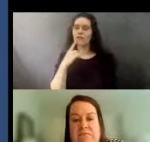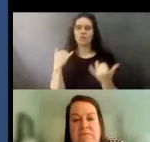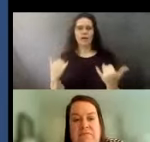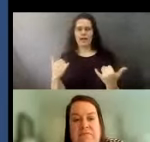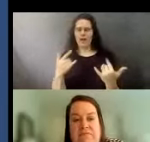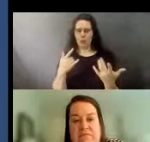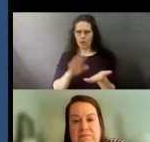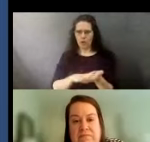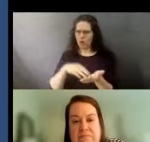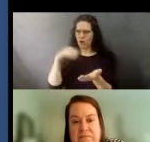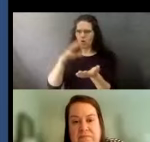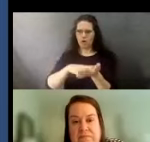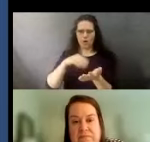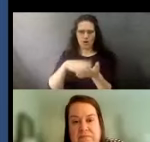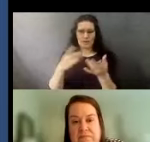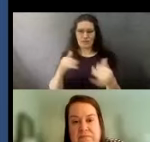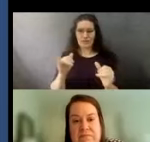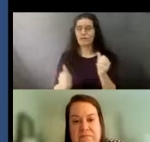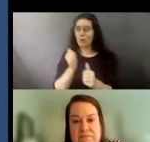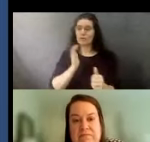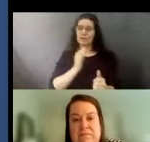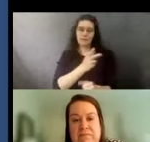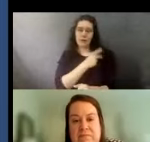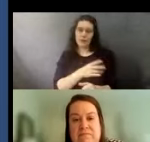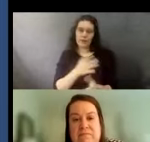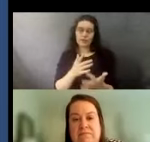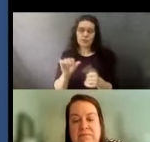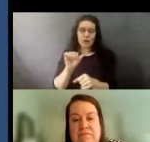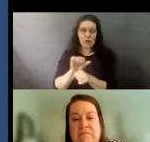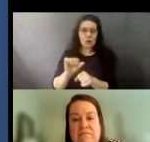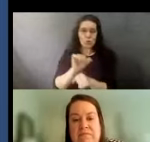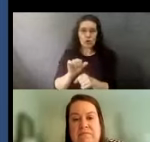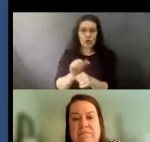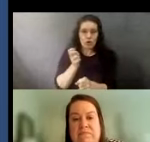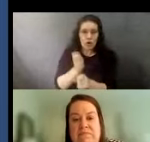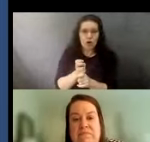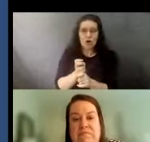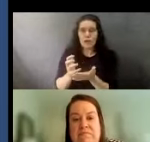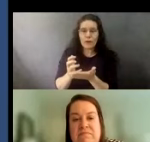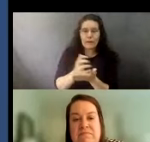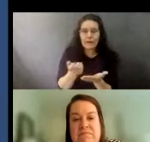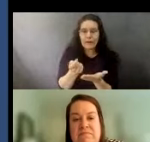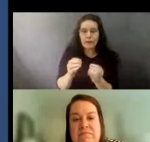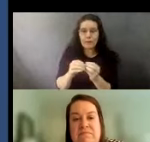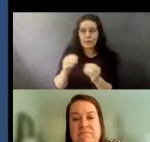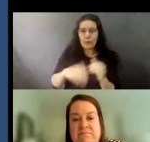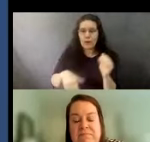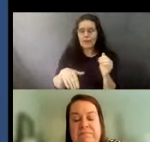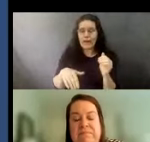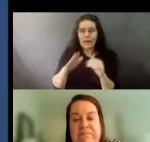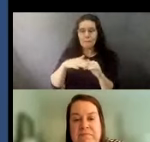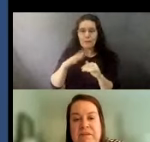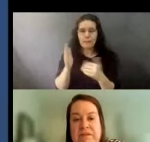look, most of my patients are hardworking people making a little bit above minimum wage, if that, and they just have to keep going to work and